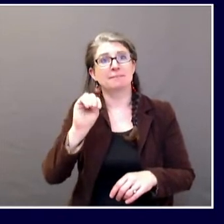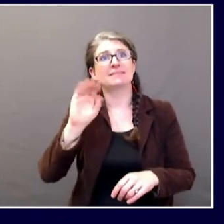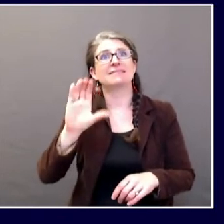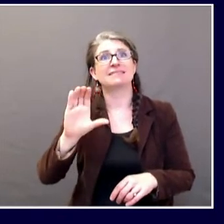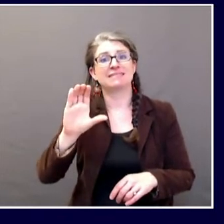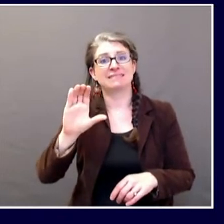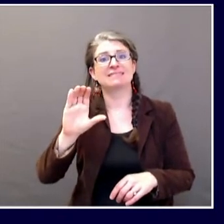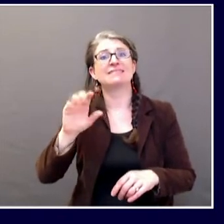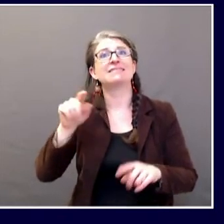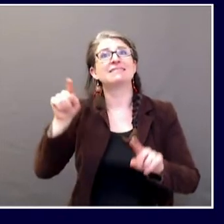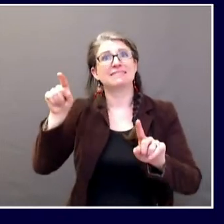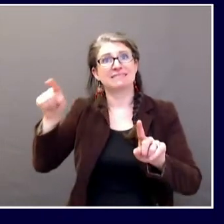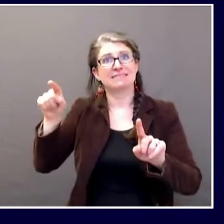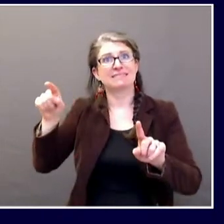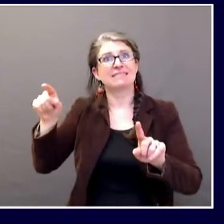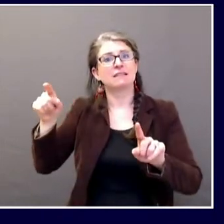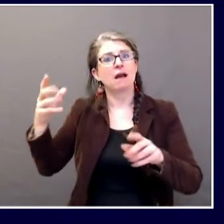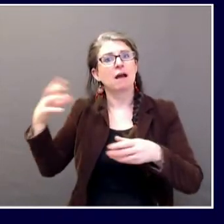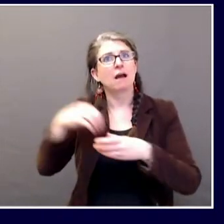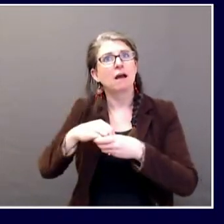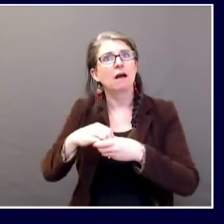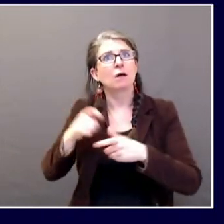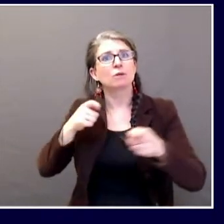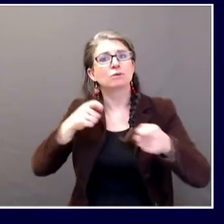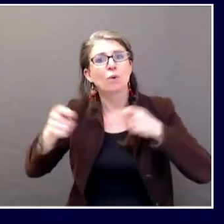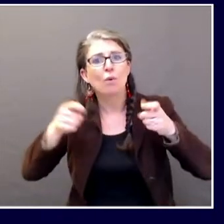Caitlin, I've read the reporting.